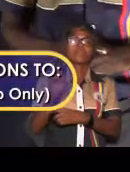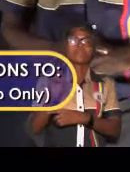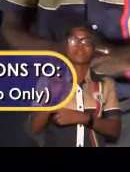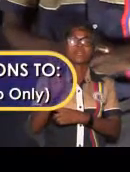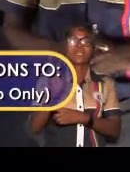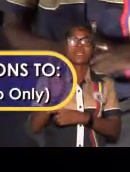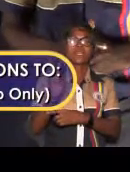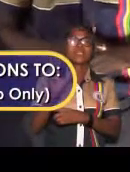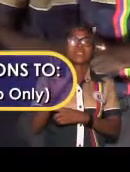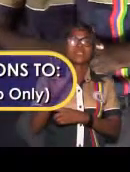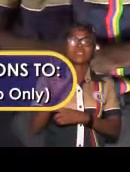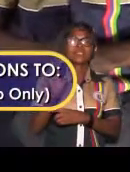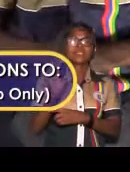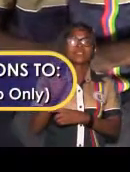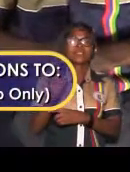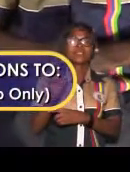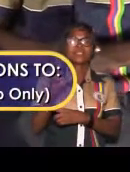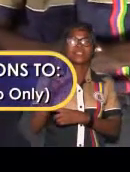5086